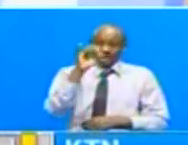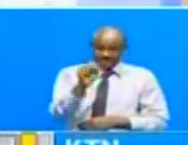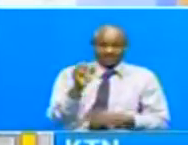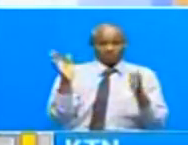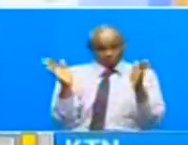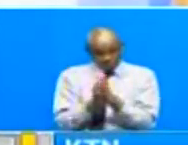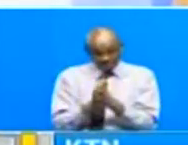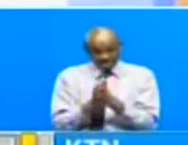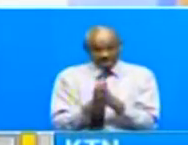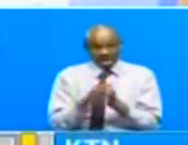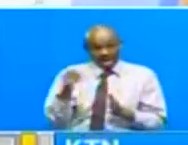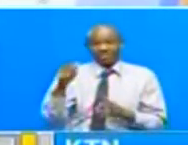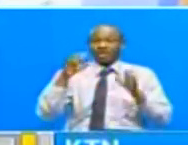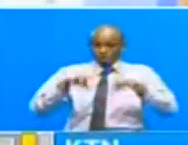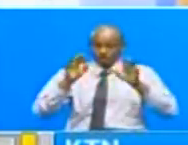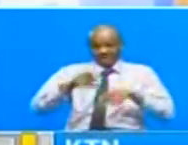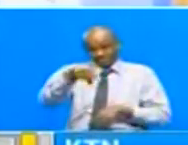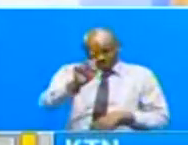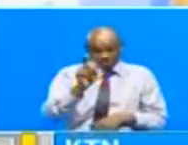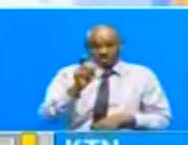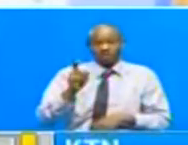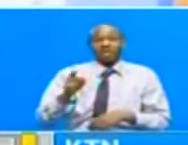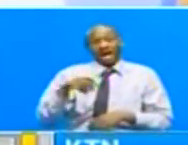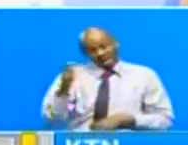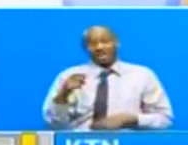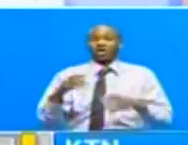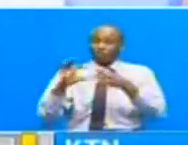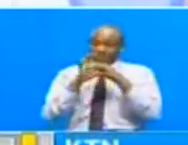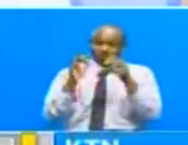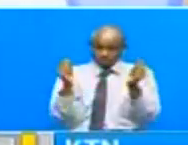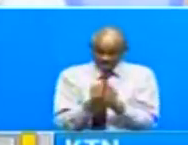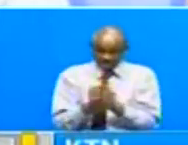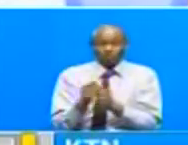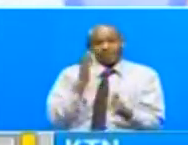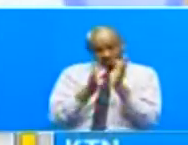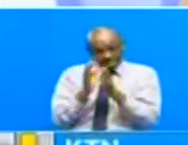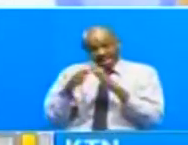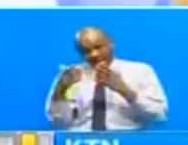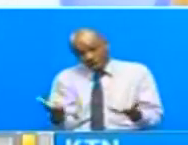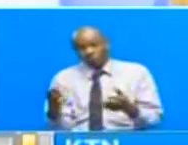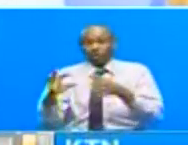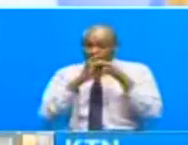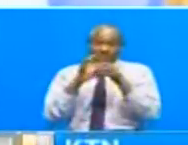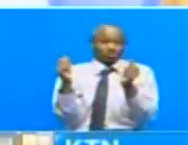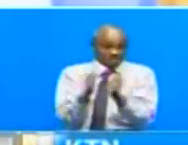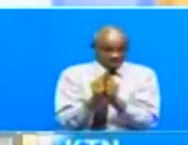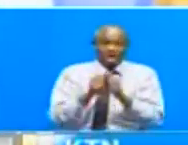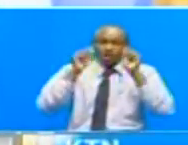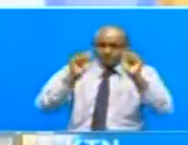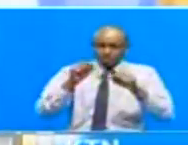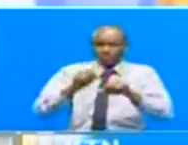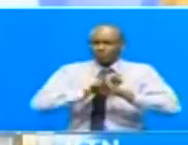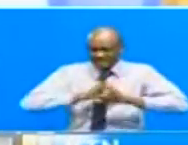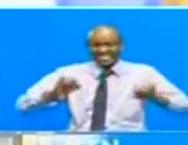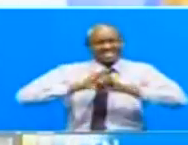na vijana wa Kikomba hapa, wengine washirikiane, tutapanga mpango, washirikiane, waweze